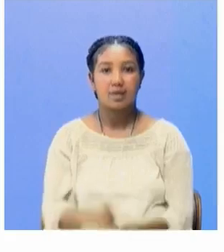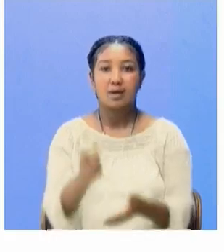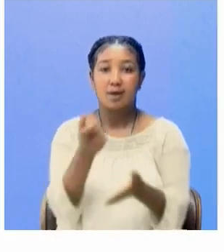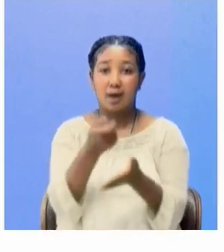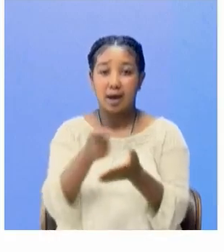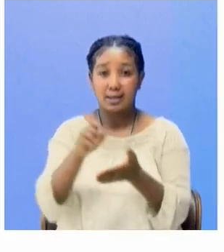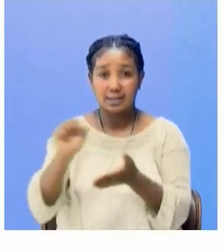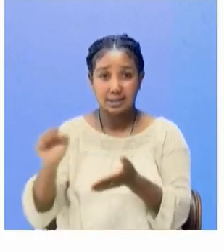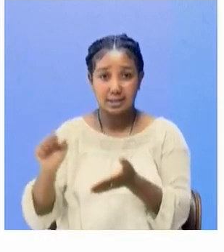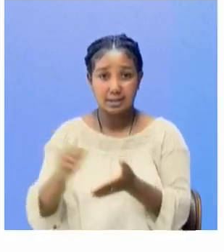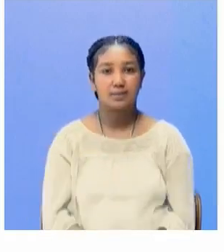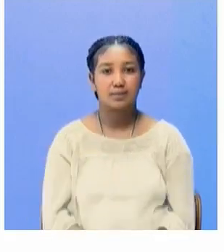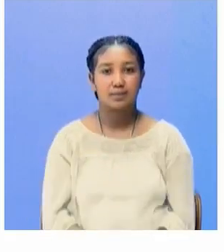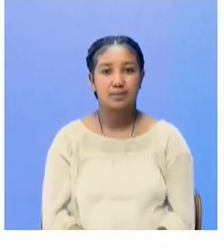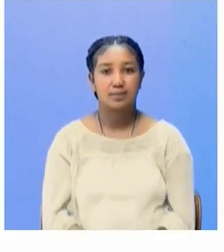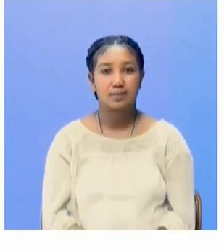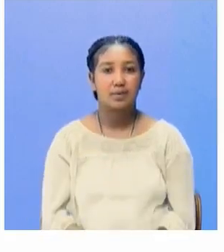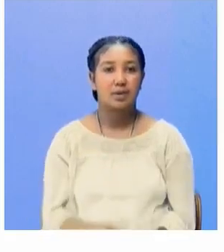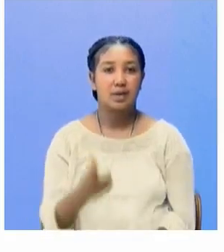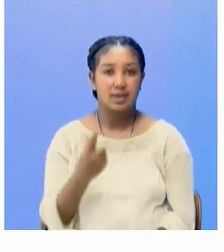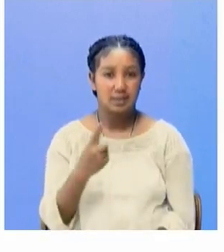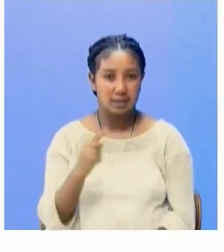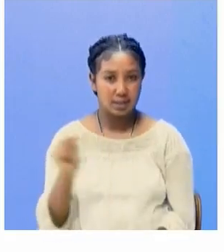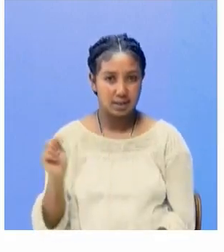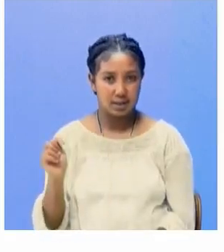writes the